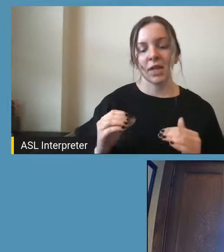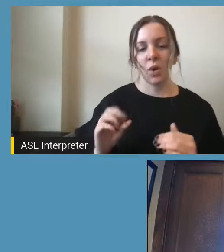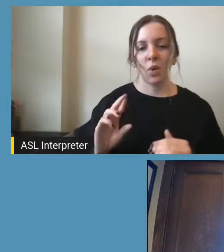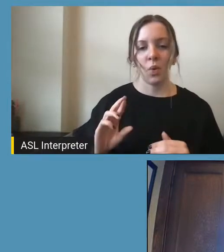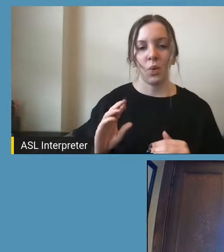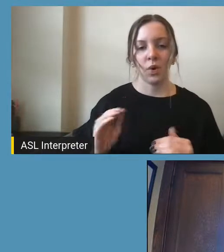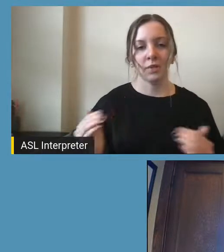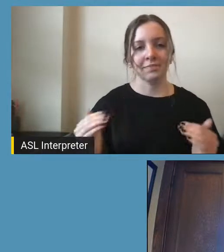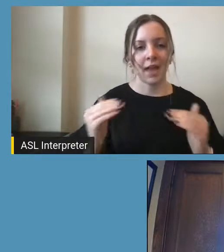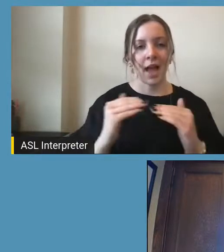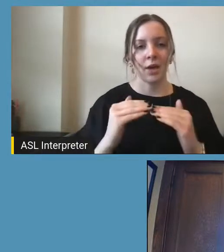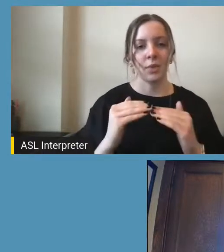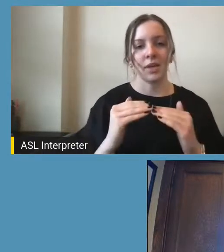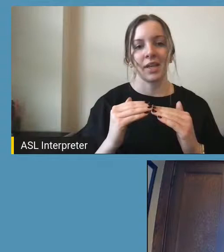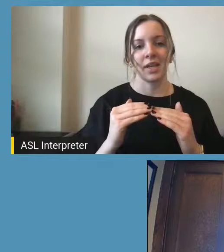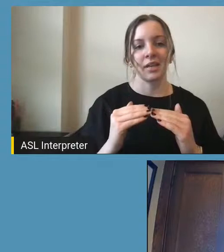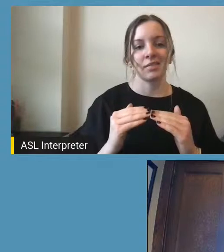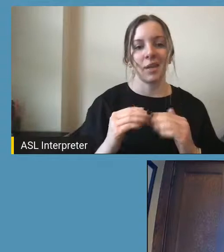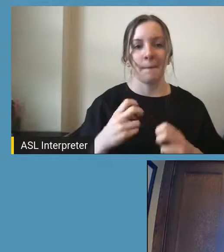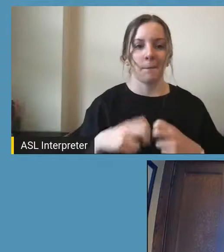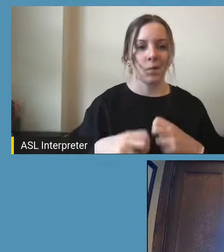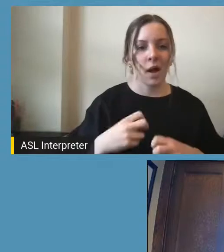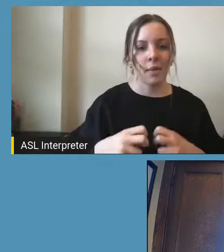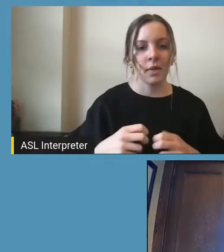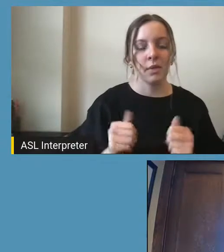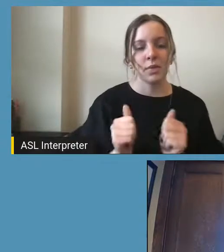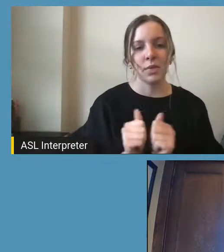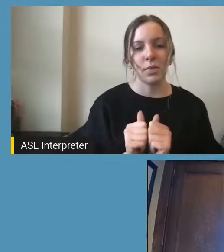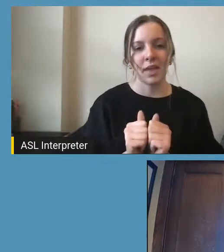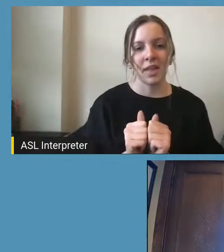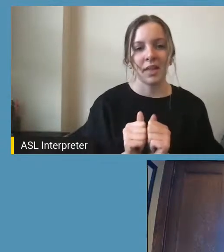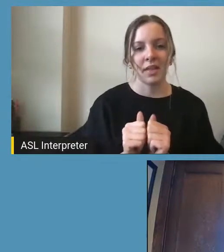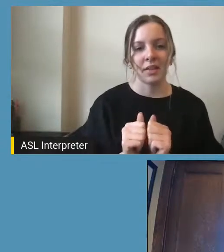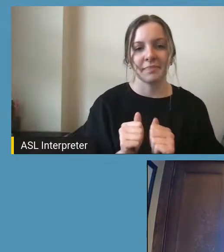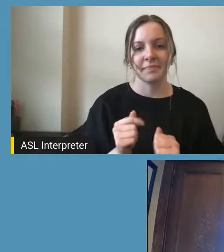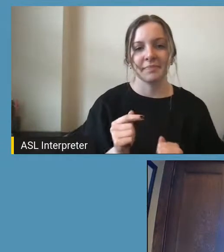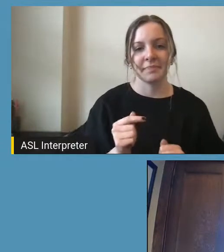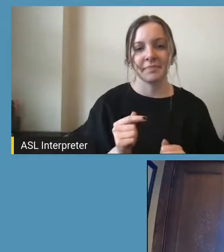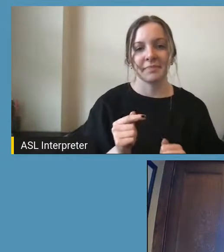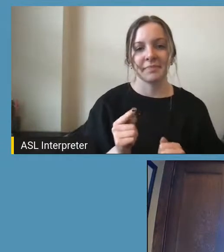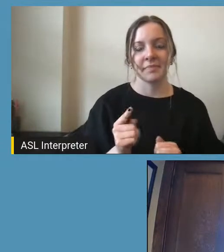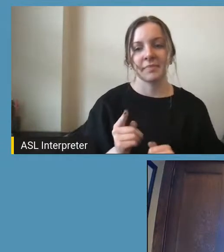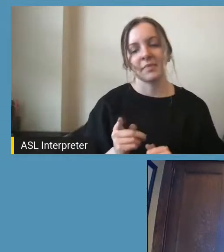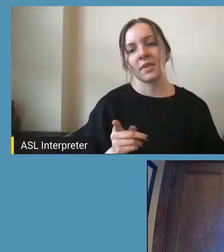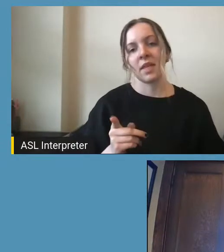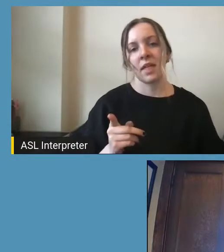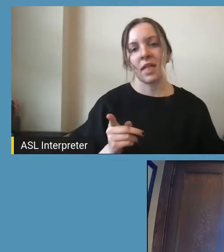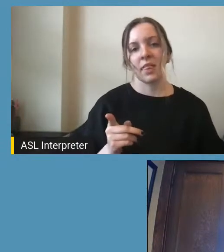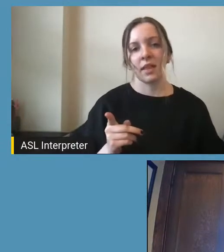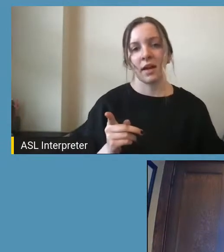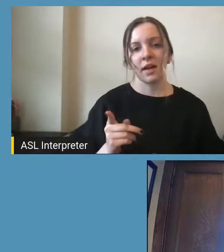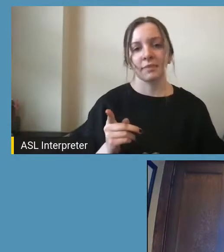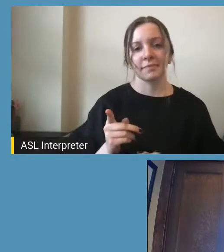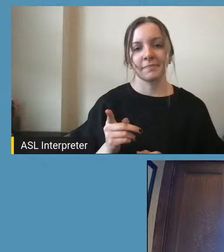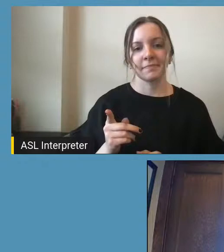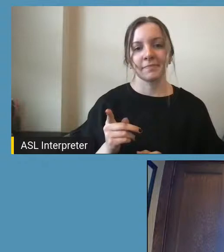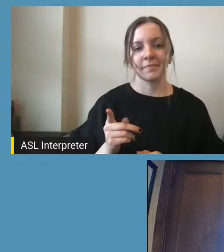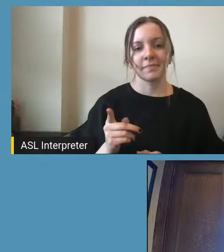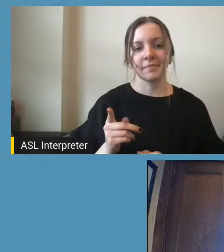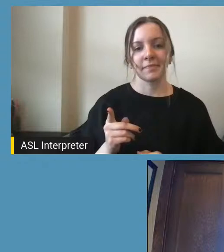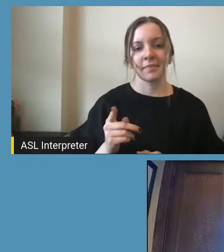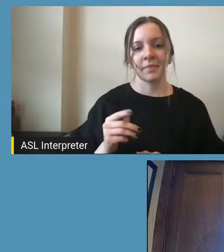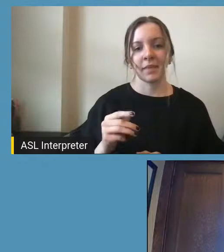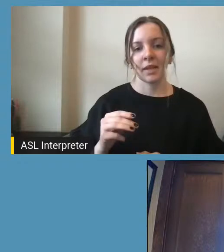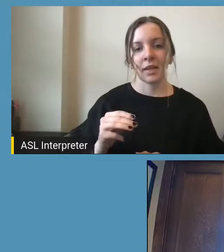issues that go into the actual, what do you call it? Not body double, but effectively the mannequins that you